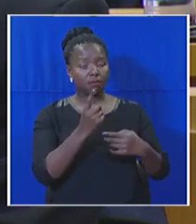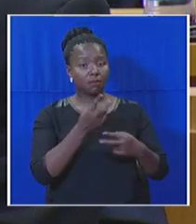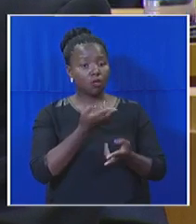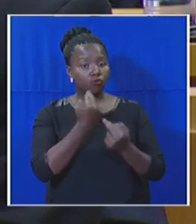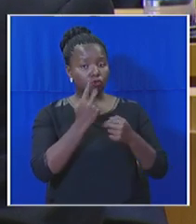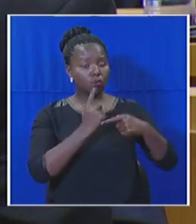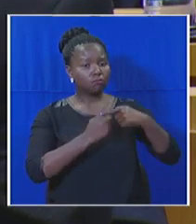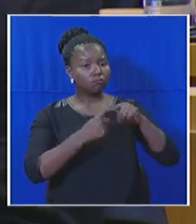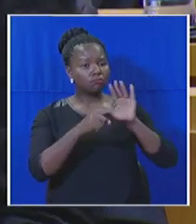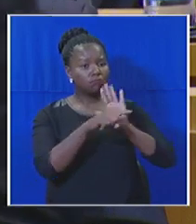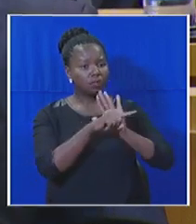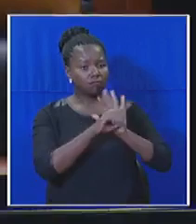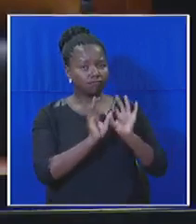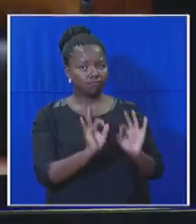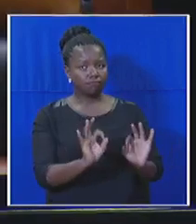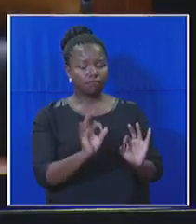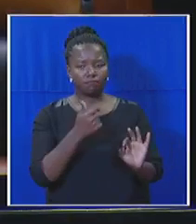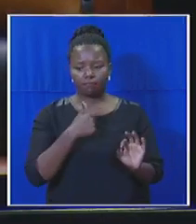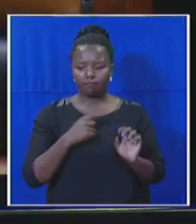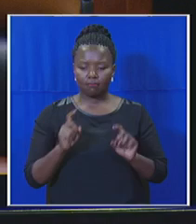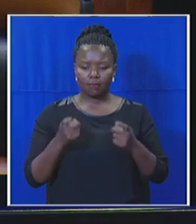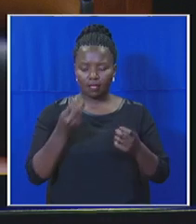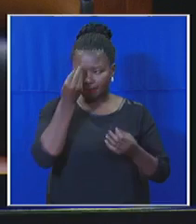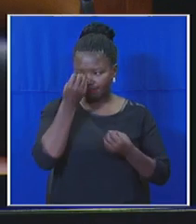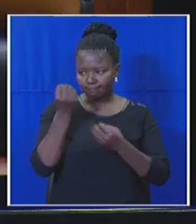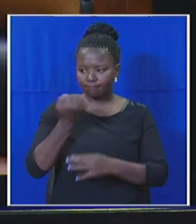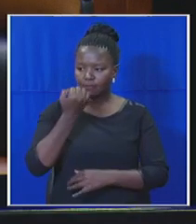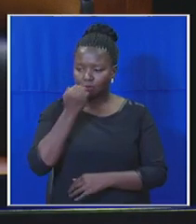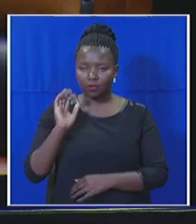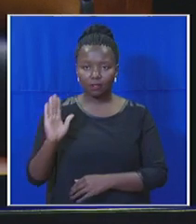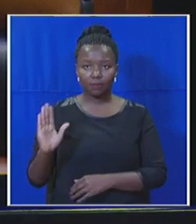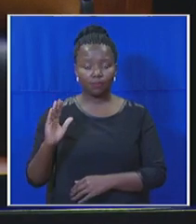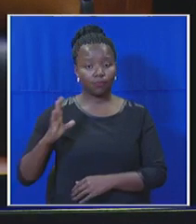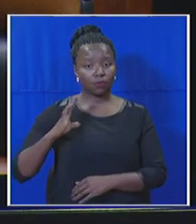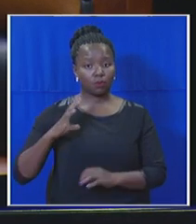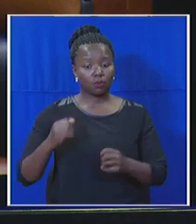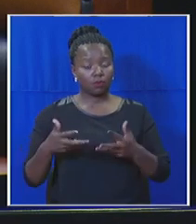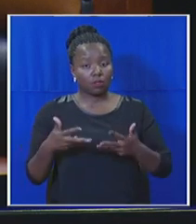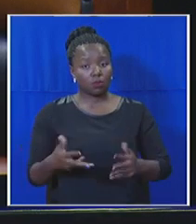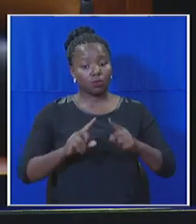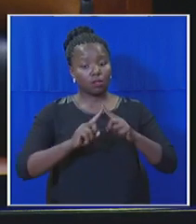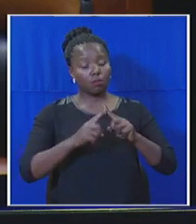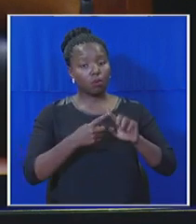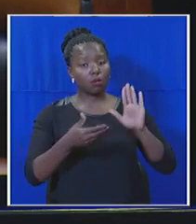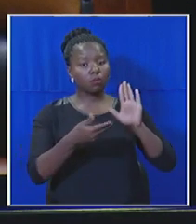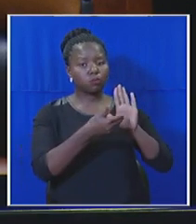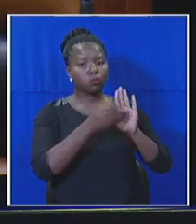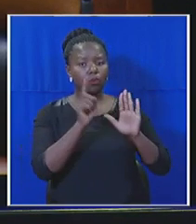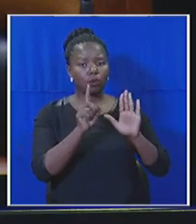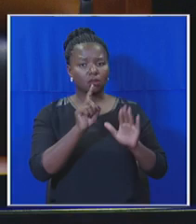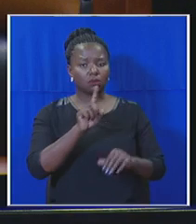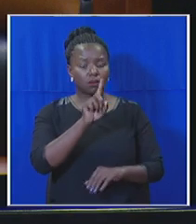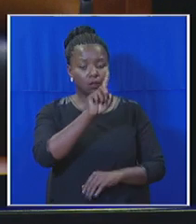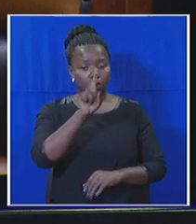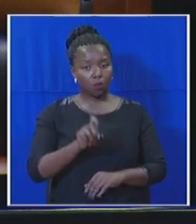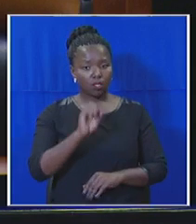No, I wouldn't. I wouldn't be able to. The only item on today's order paper is questions addressed to